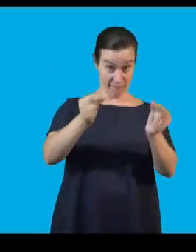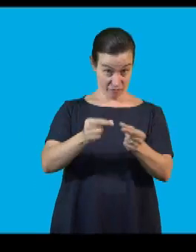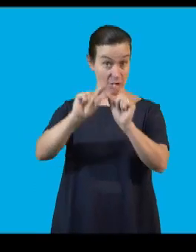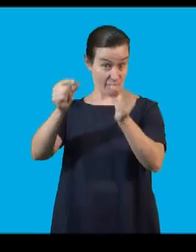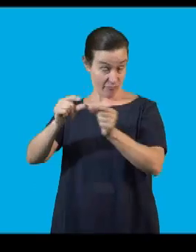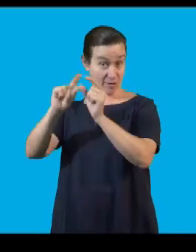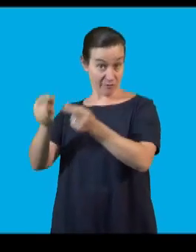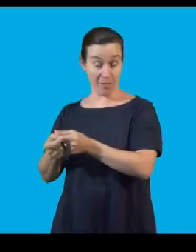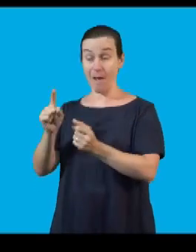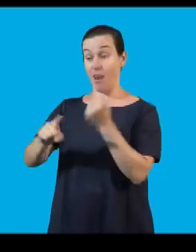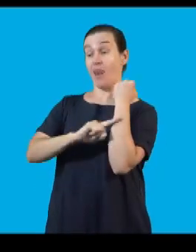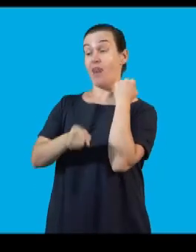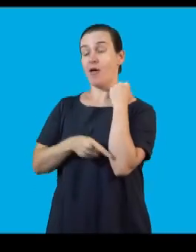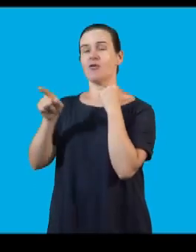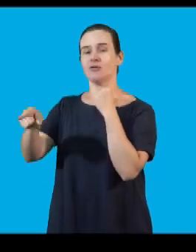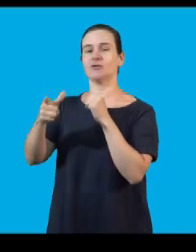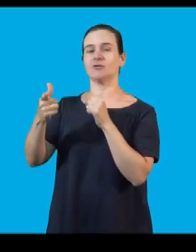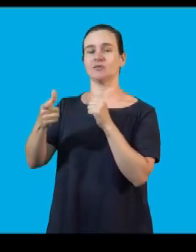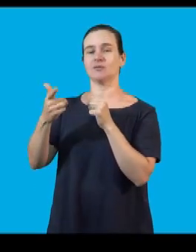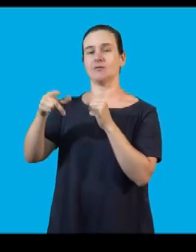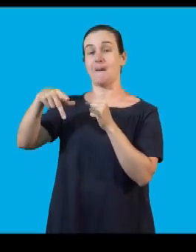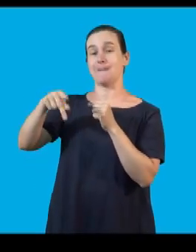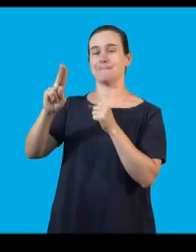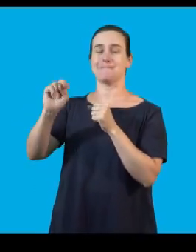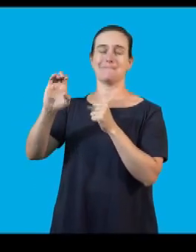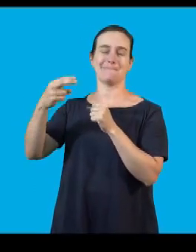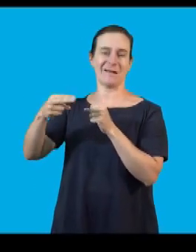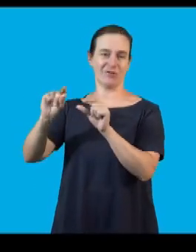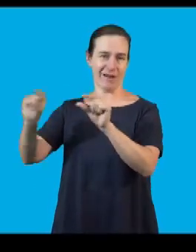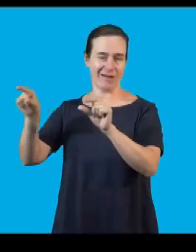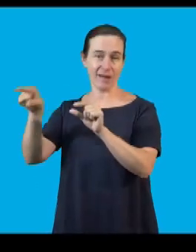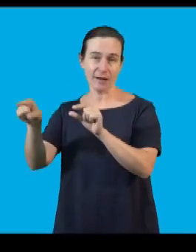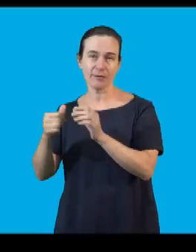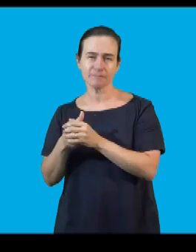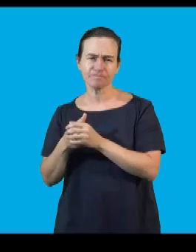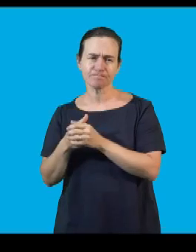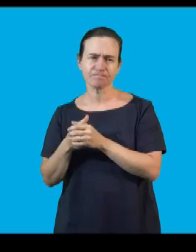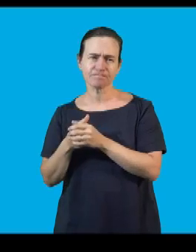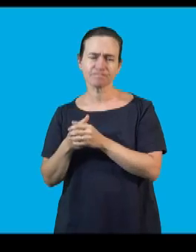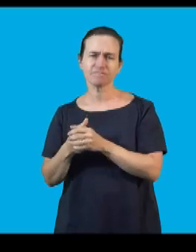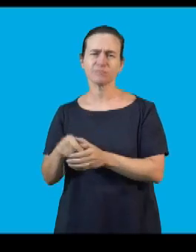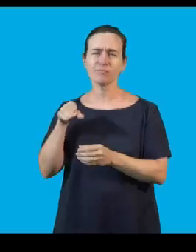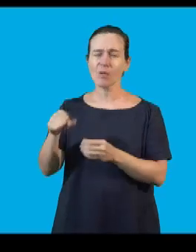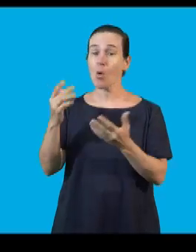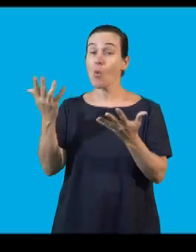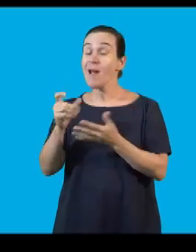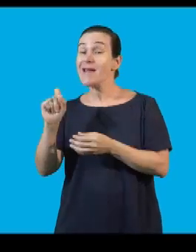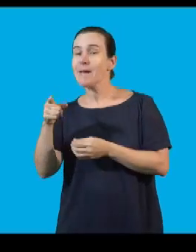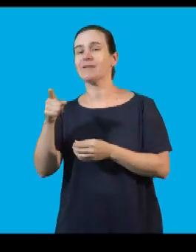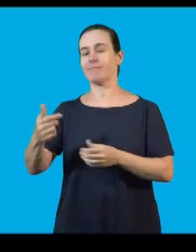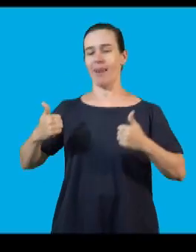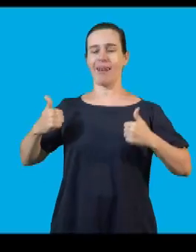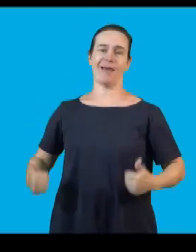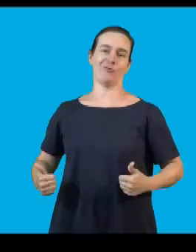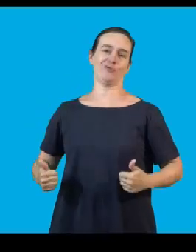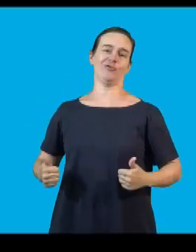as indicated earlier, right? And then look at the effect achieved for frame 4. Your setting